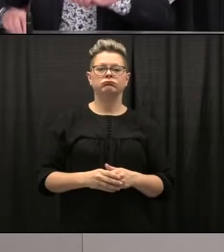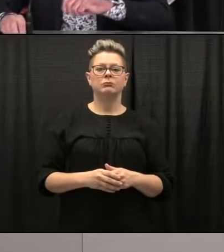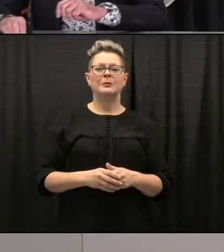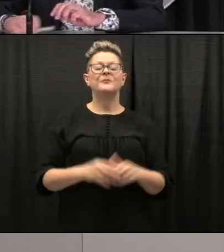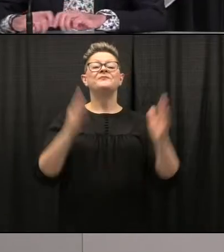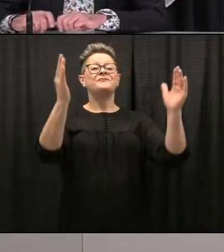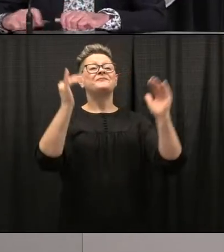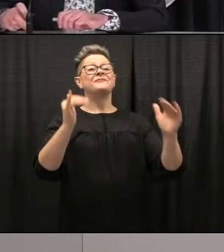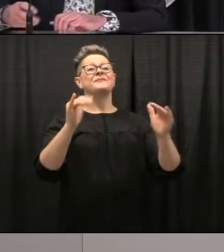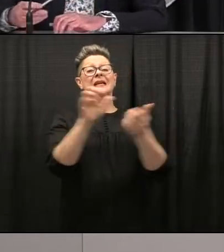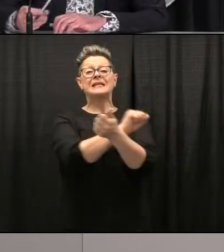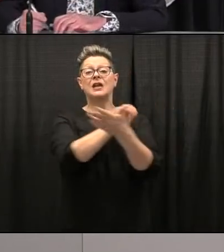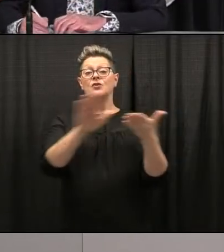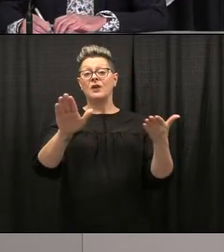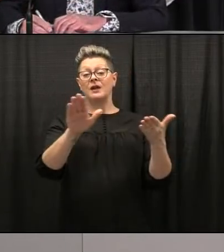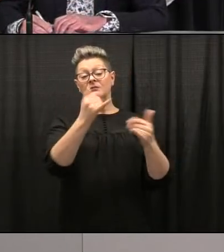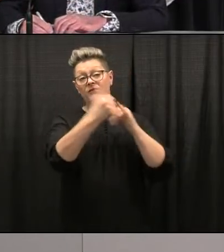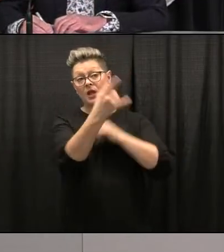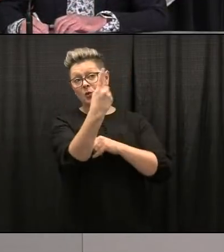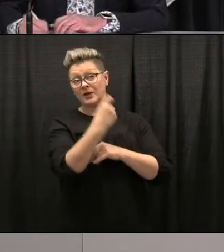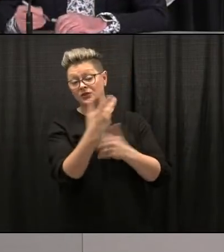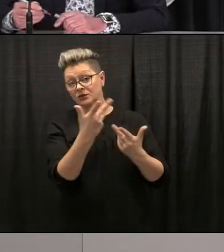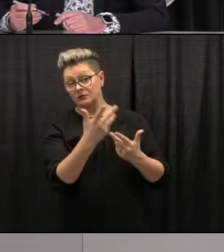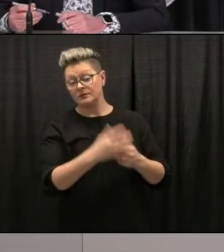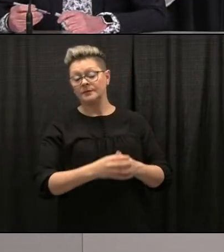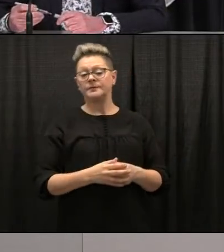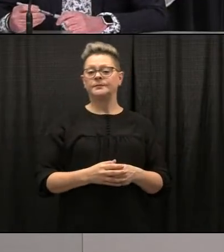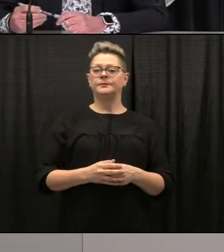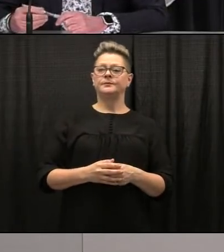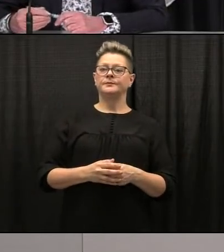Andrew Waterman with The Telegram. Do you have any final questions?